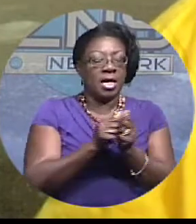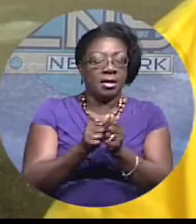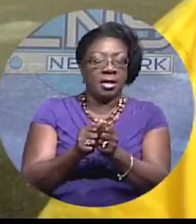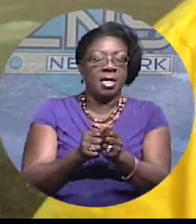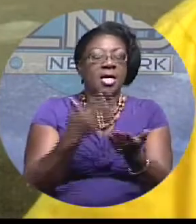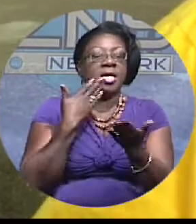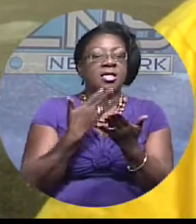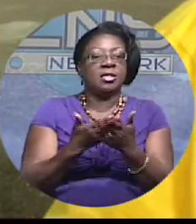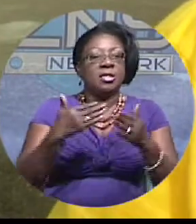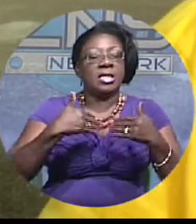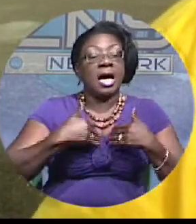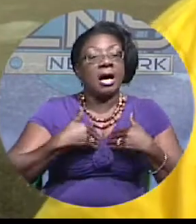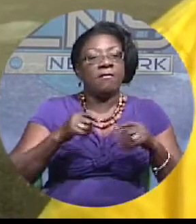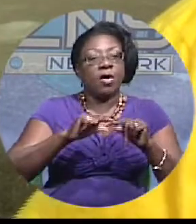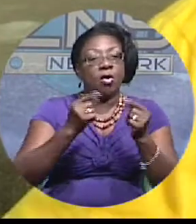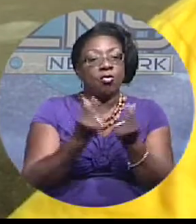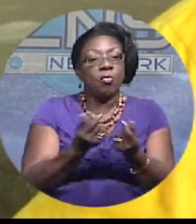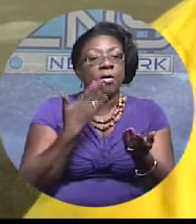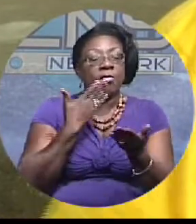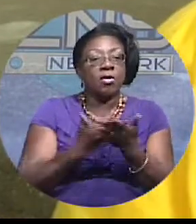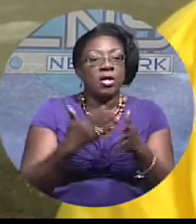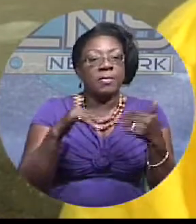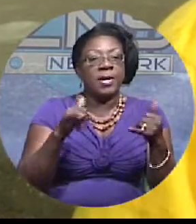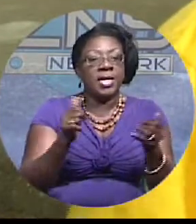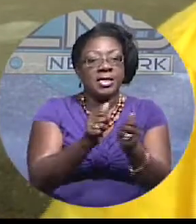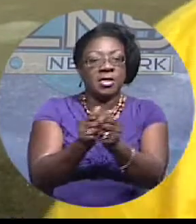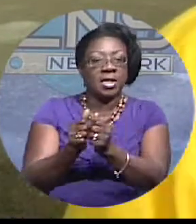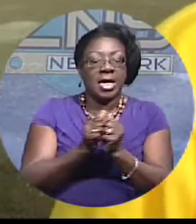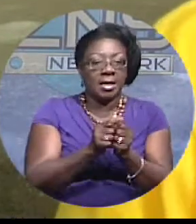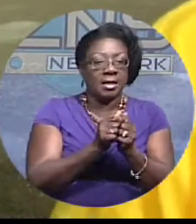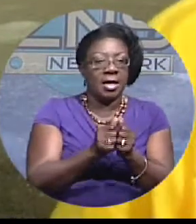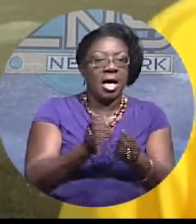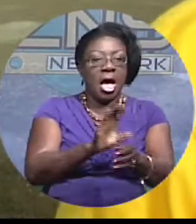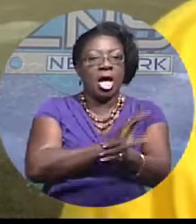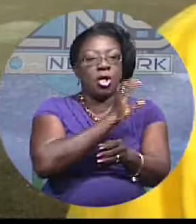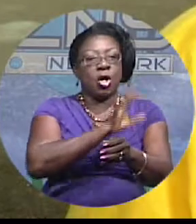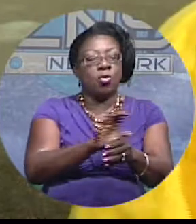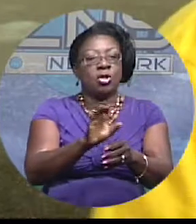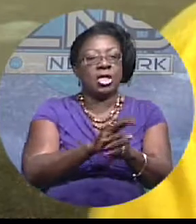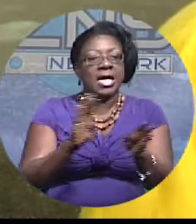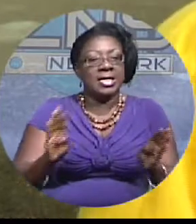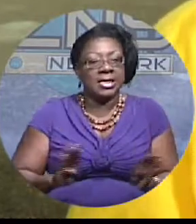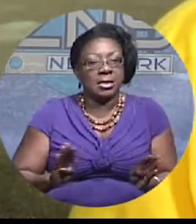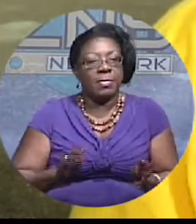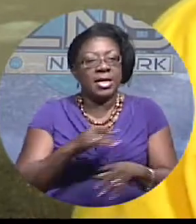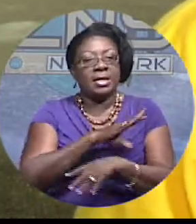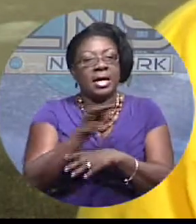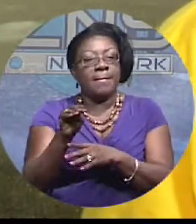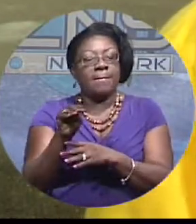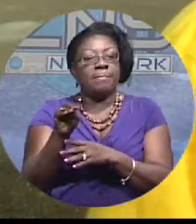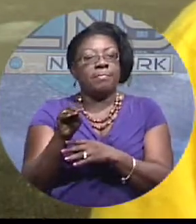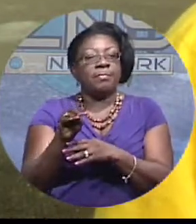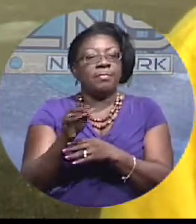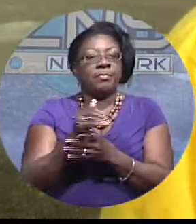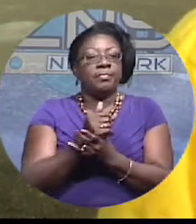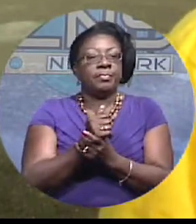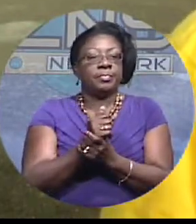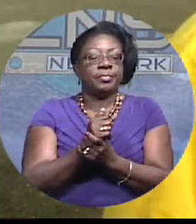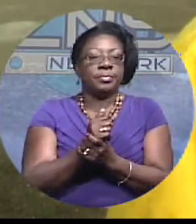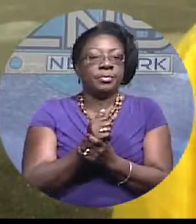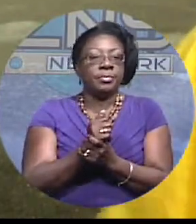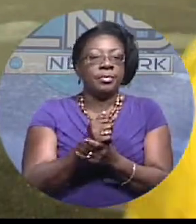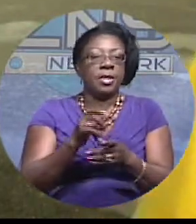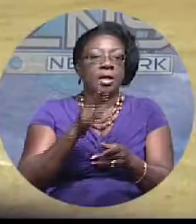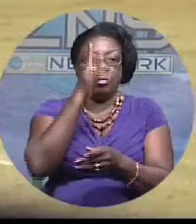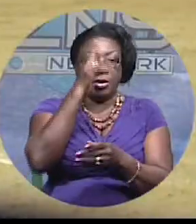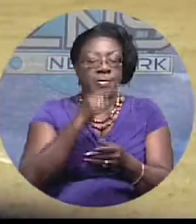of good ball players that you're able to coach and who discipline the way you want them to be on the field and dealing with you and respecting you as a